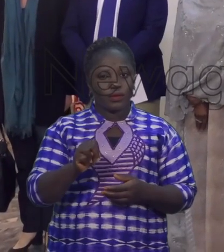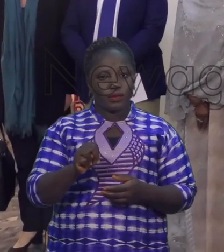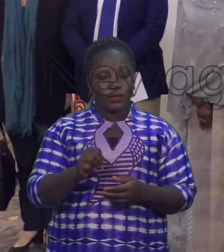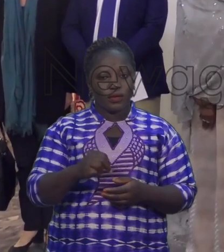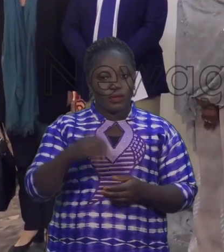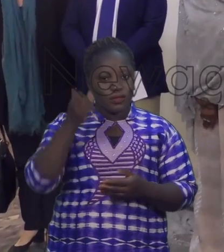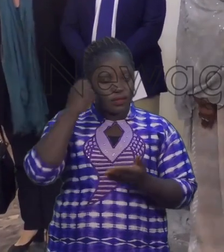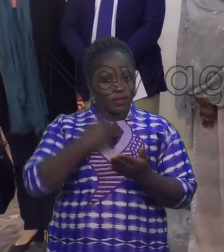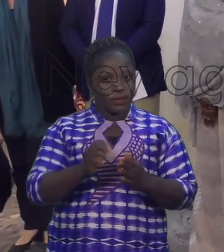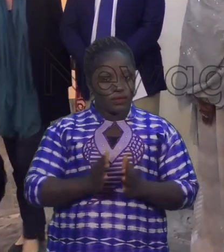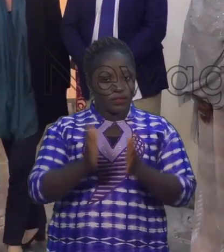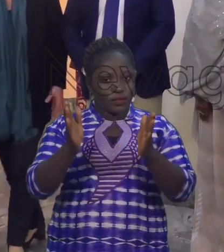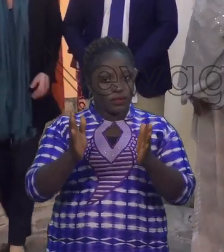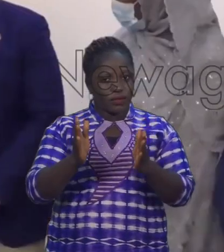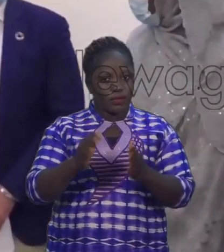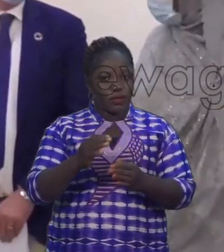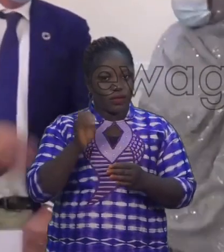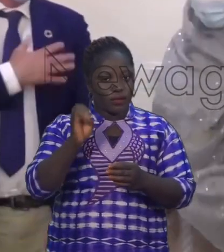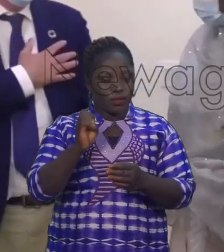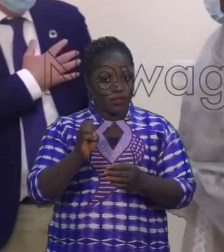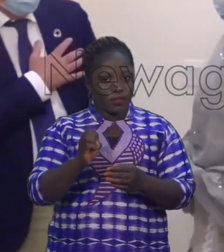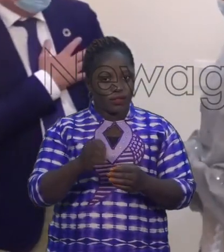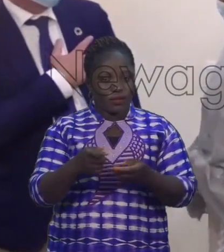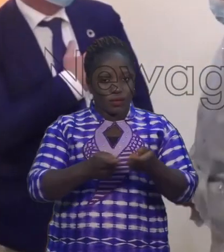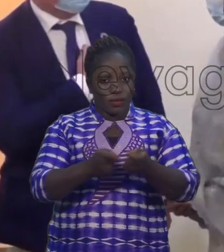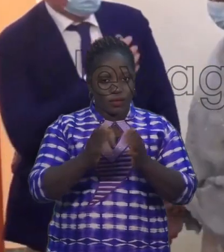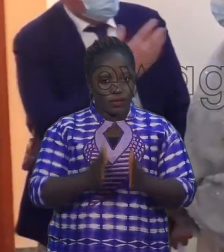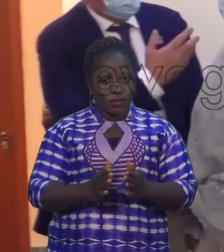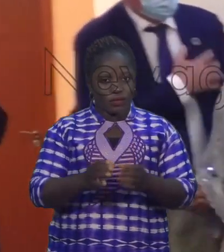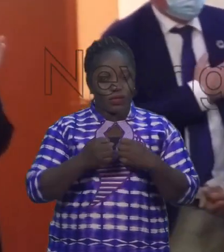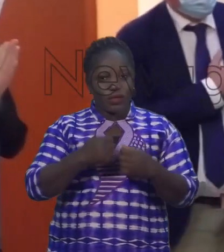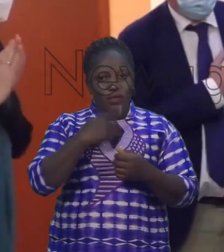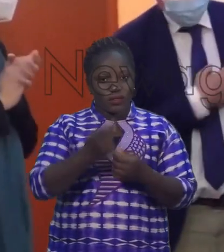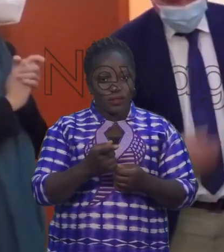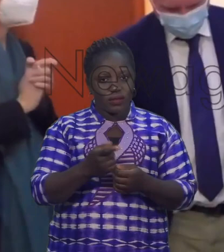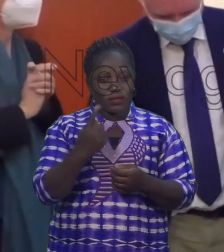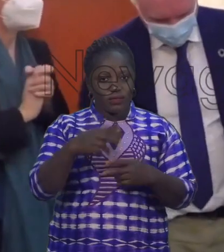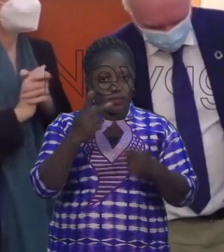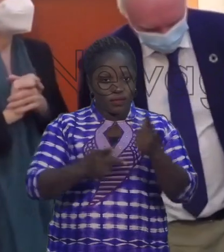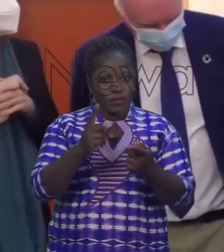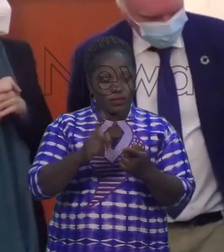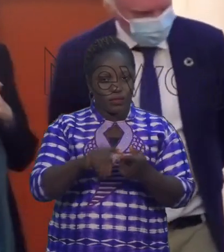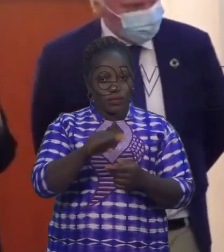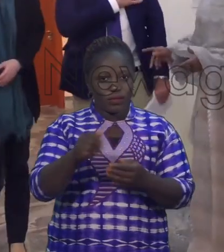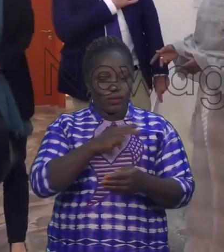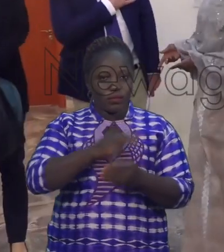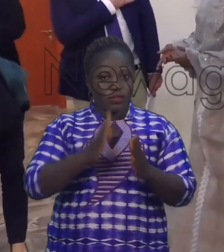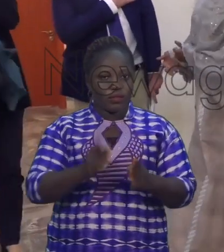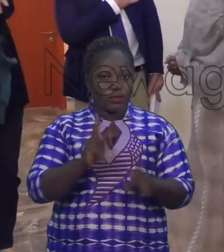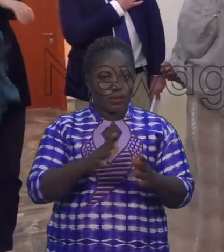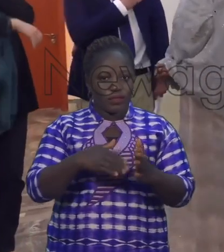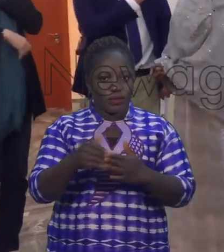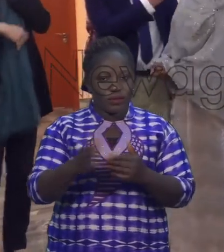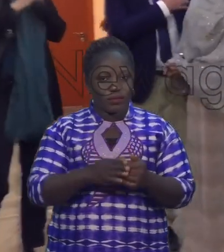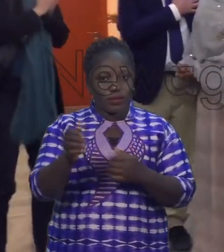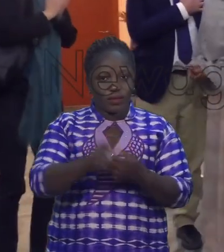UN Under Secretary General Emergency Relief Coordinator Martin Griffiths has led a delegation on a visit to the Minister of Humanitarian